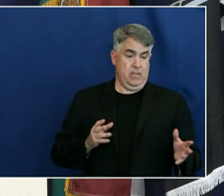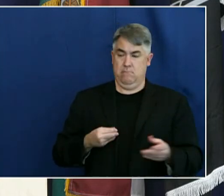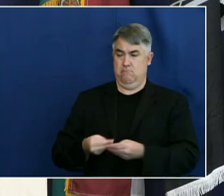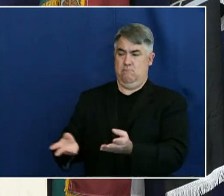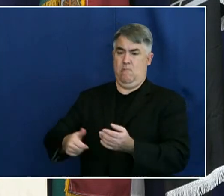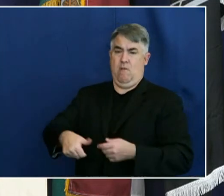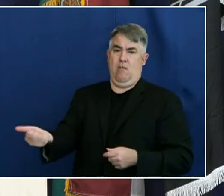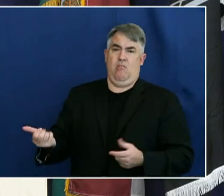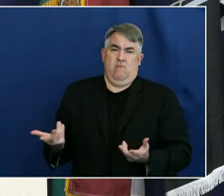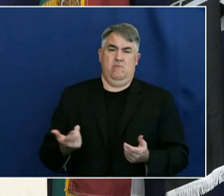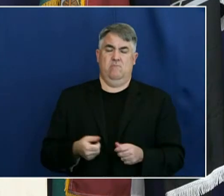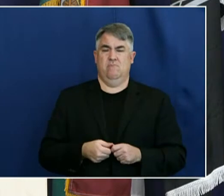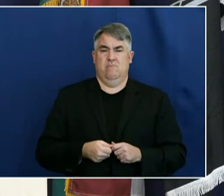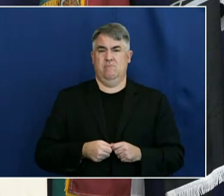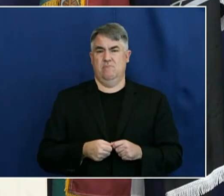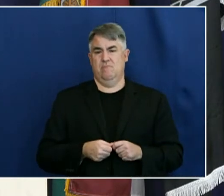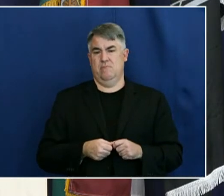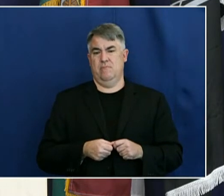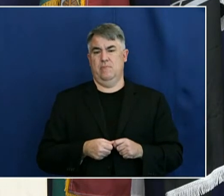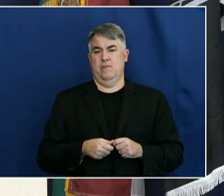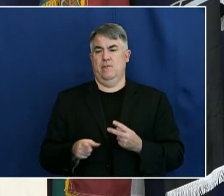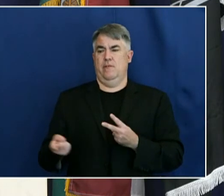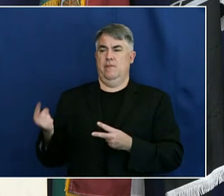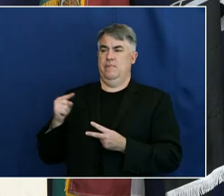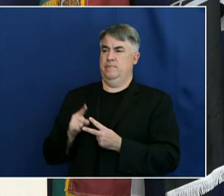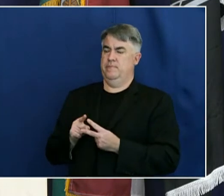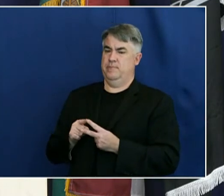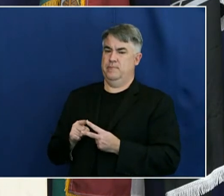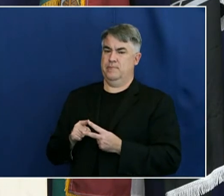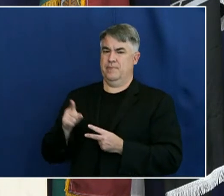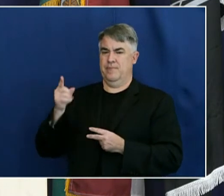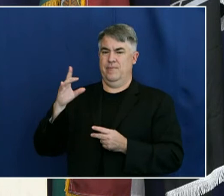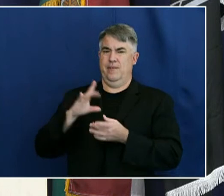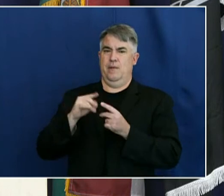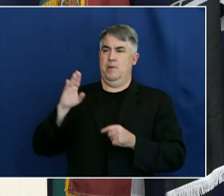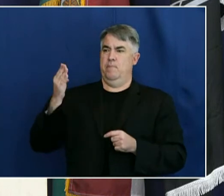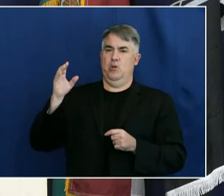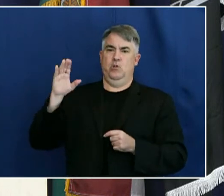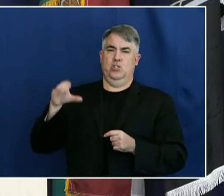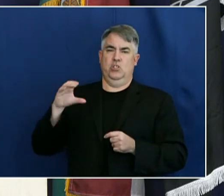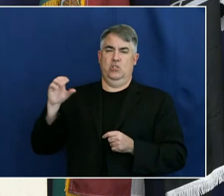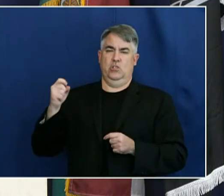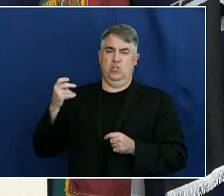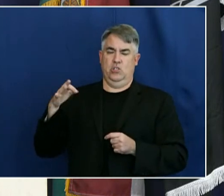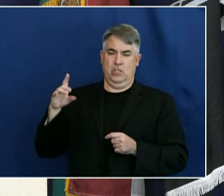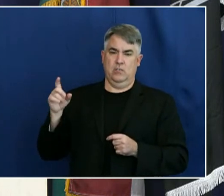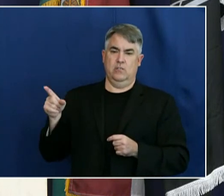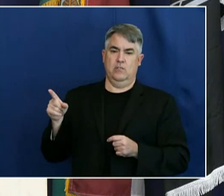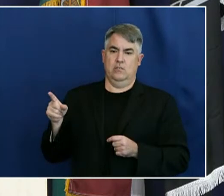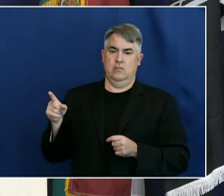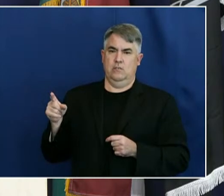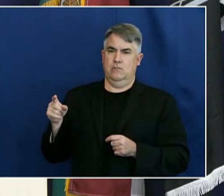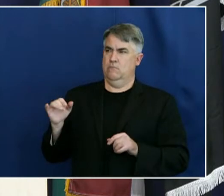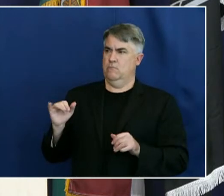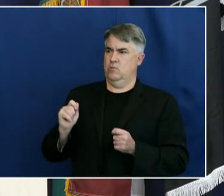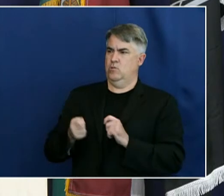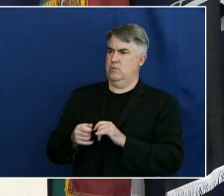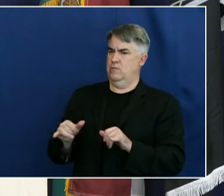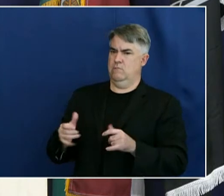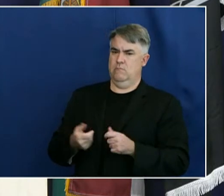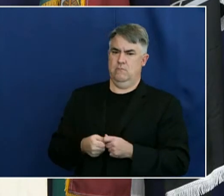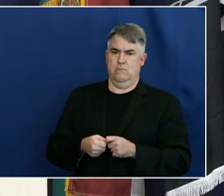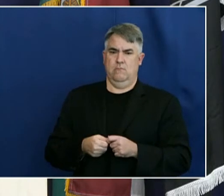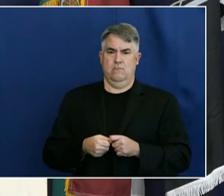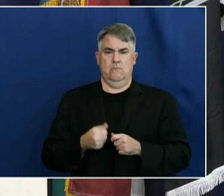folks to be able to get them. On the second one on Blue Shield, we have not seen any significant change. We work with the state of California and